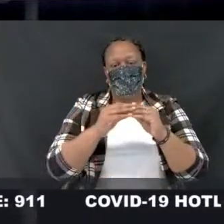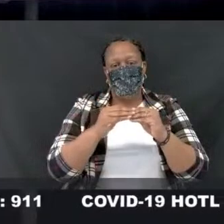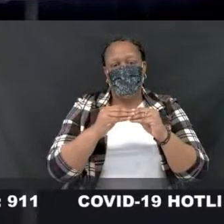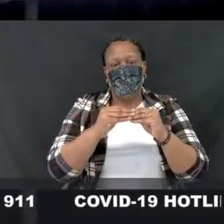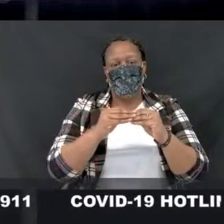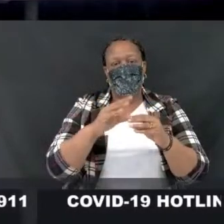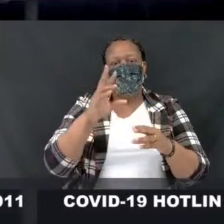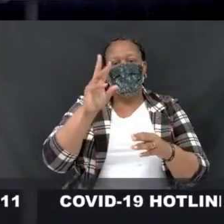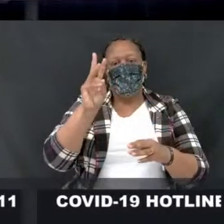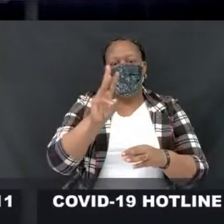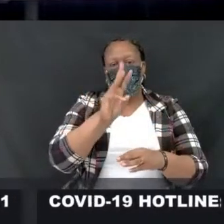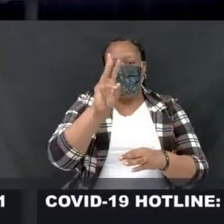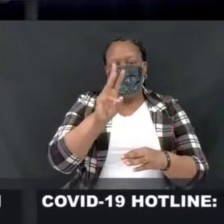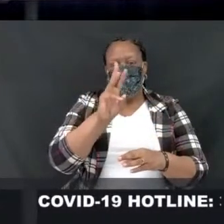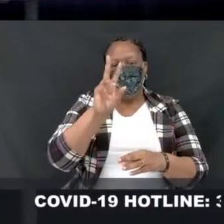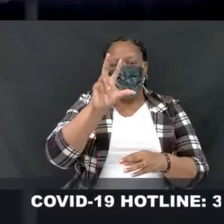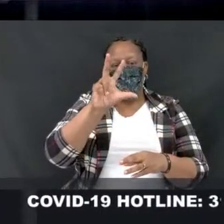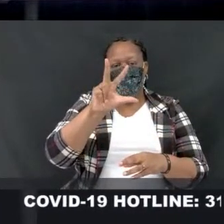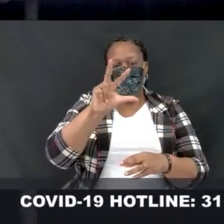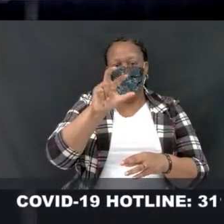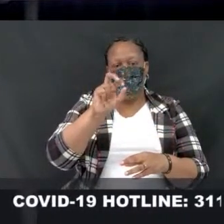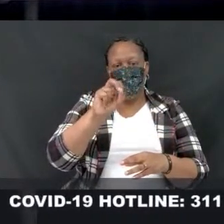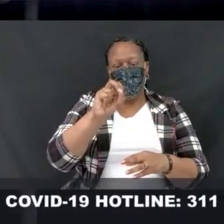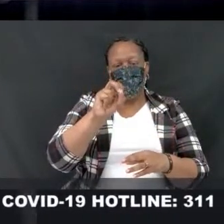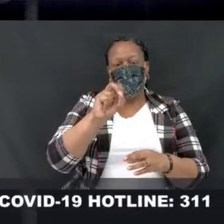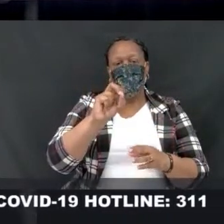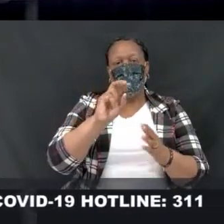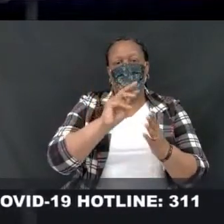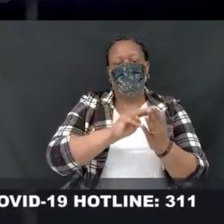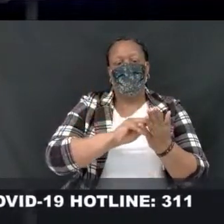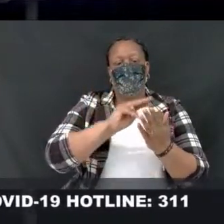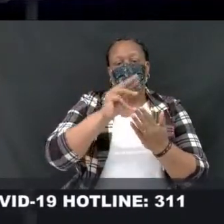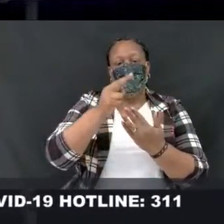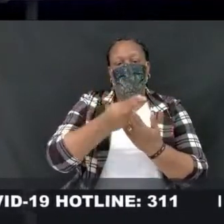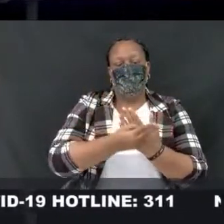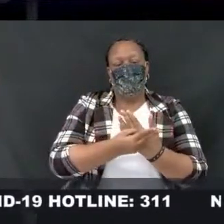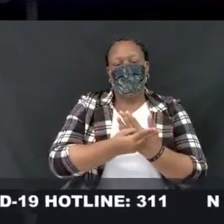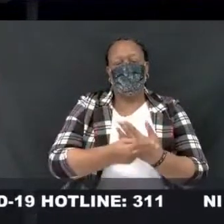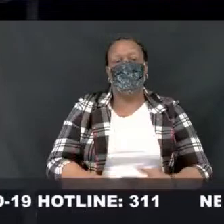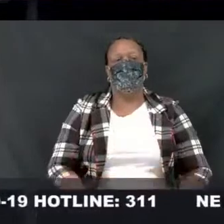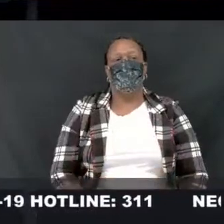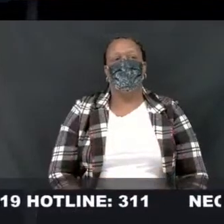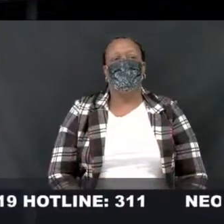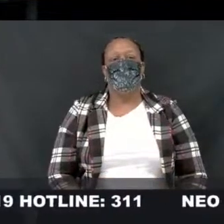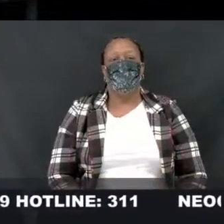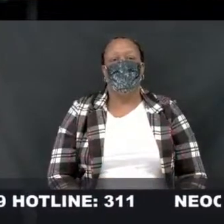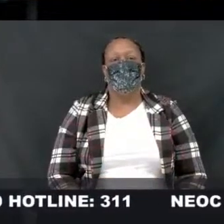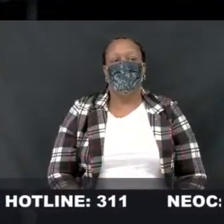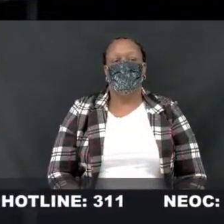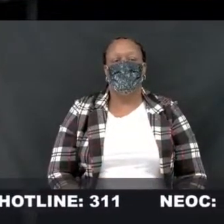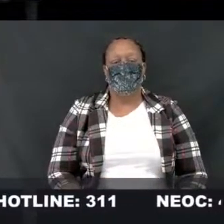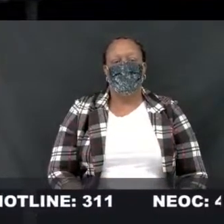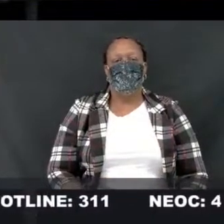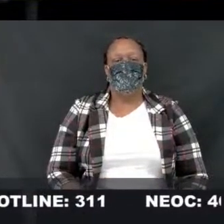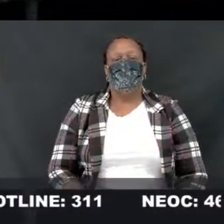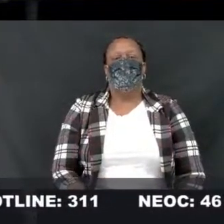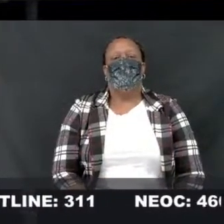times, and we are hopeful that by the next time we get to you, we can actually bring some much better news in terms